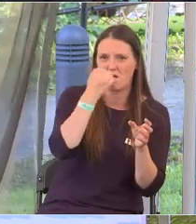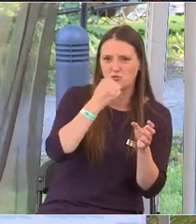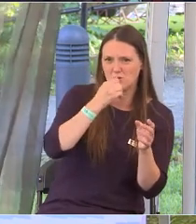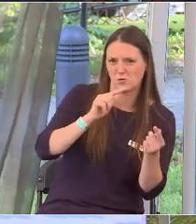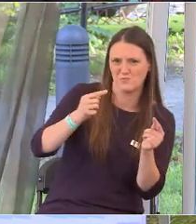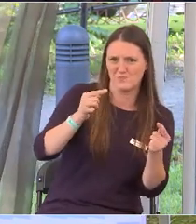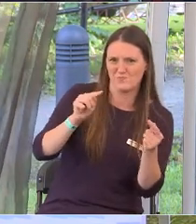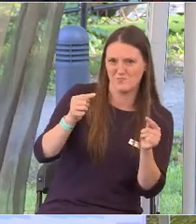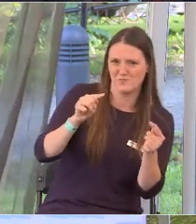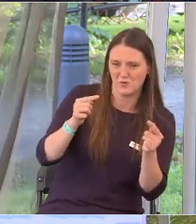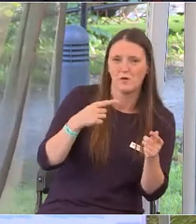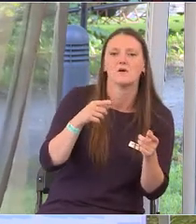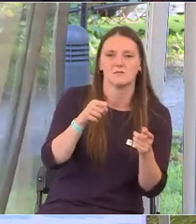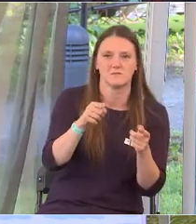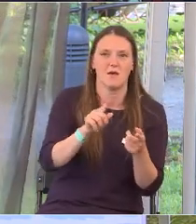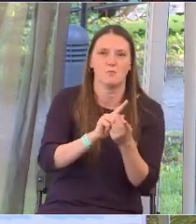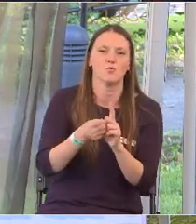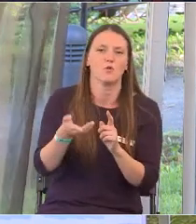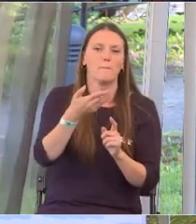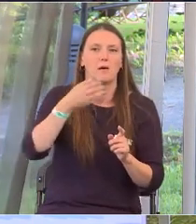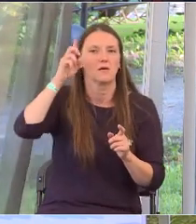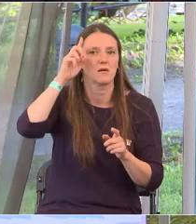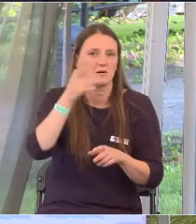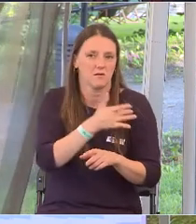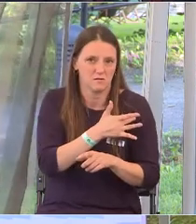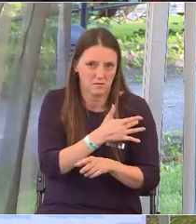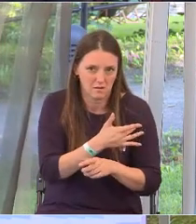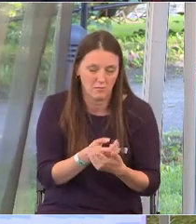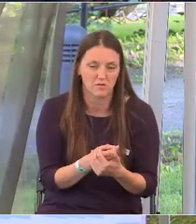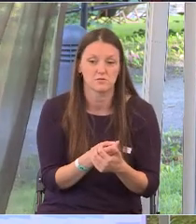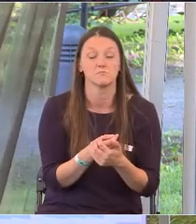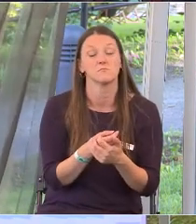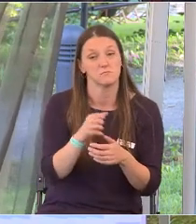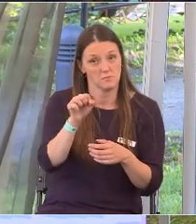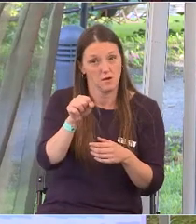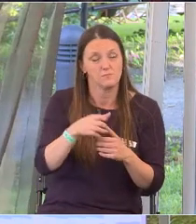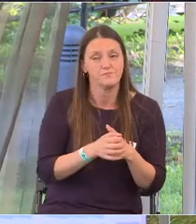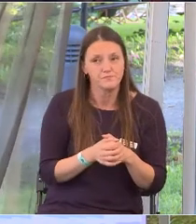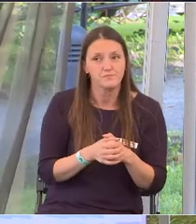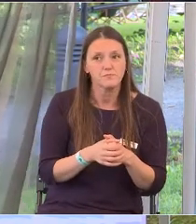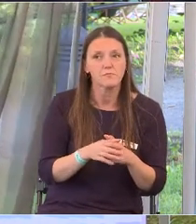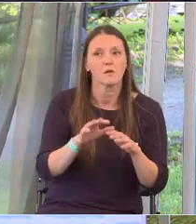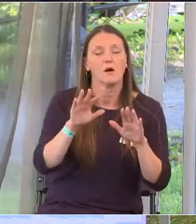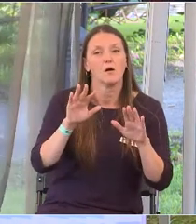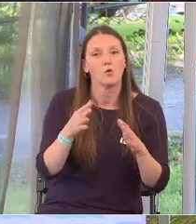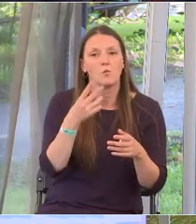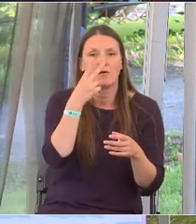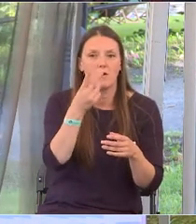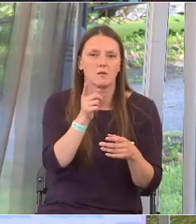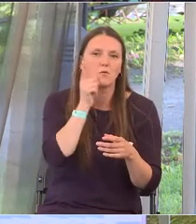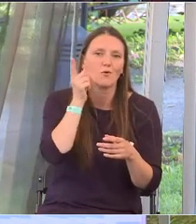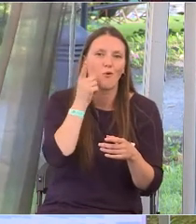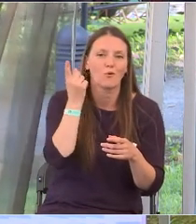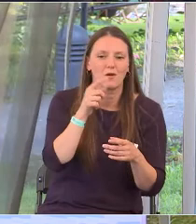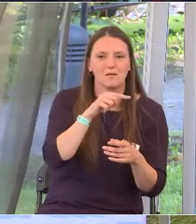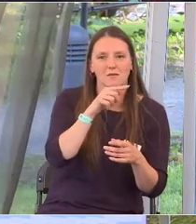Australia, and that makes us weaker, and that also undermines our trust. When we see that Russian young people get